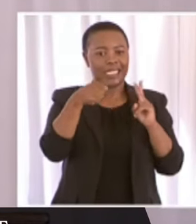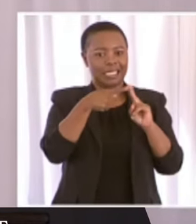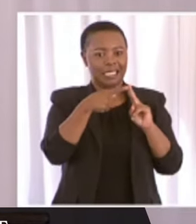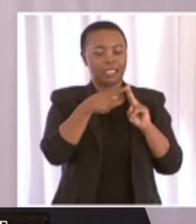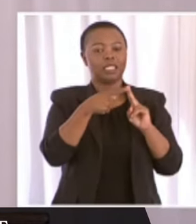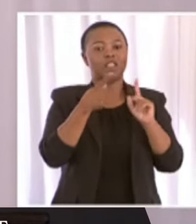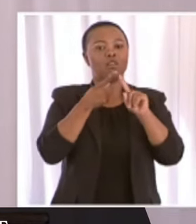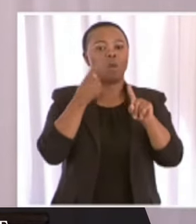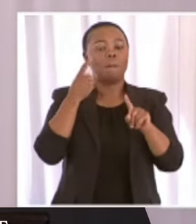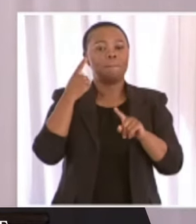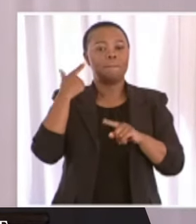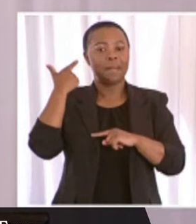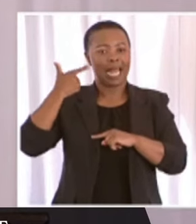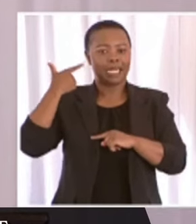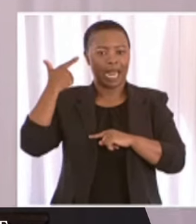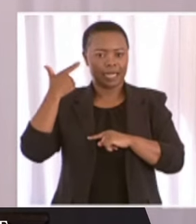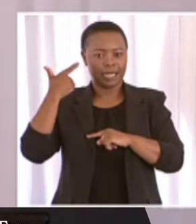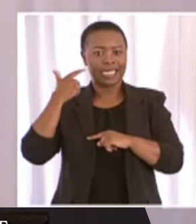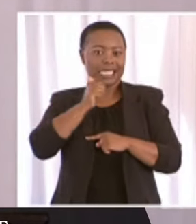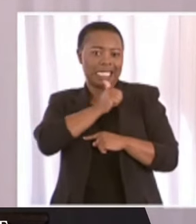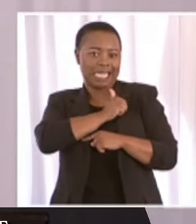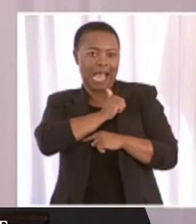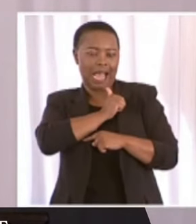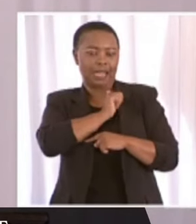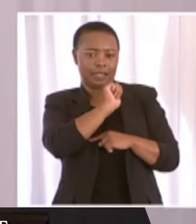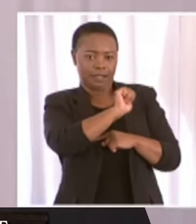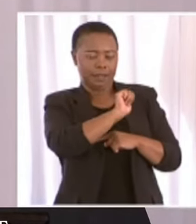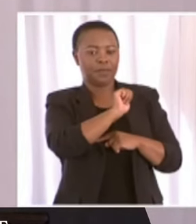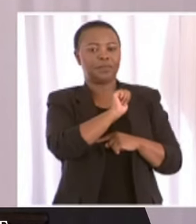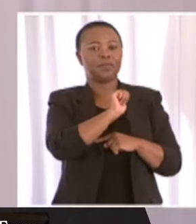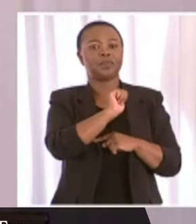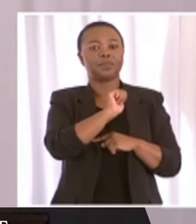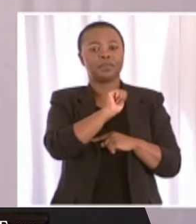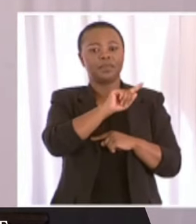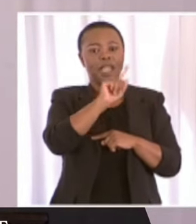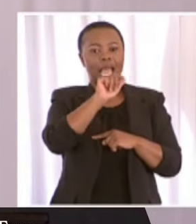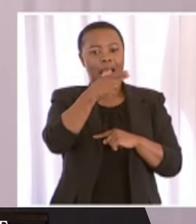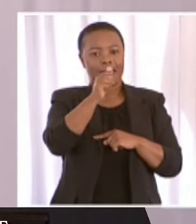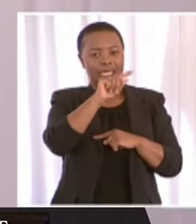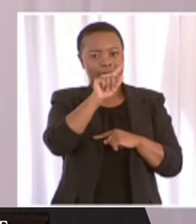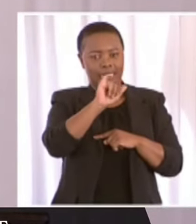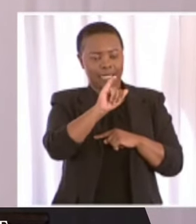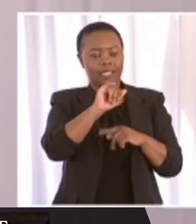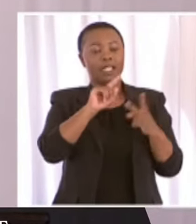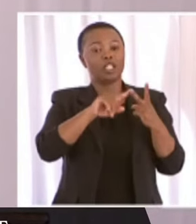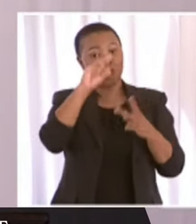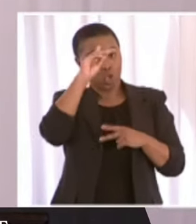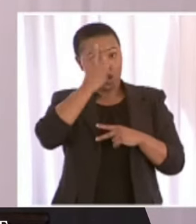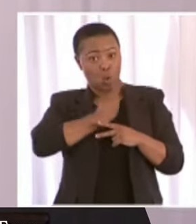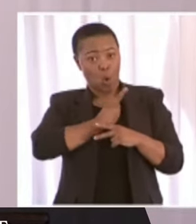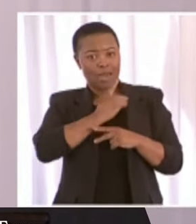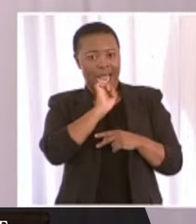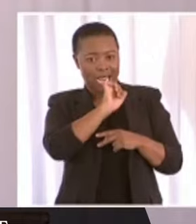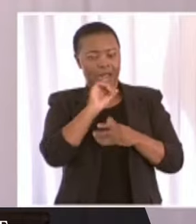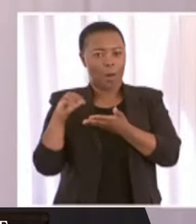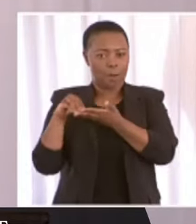way from London, Aziz, the son of Aziz. I know he was not able to bring his daughter with him,